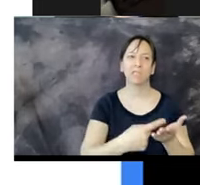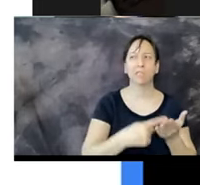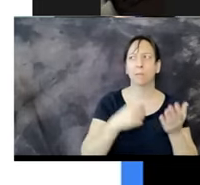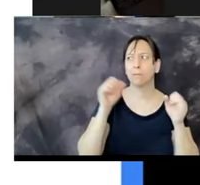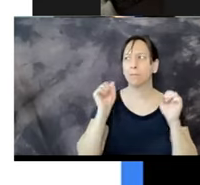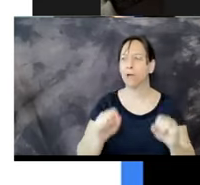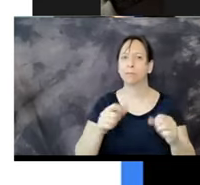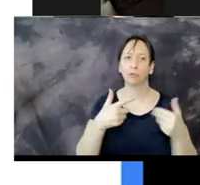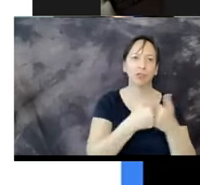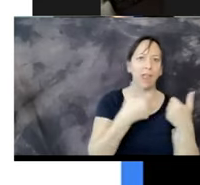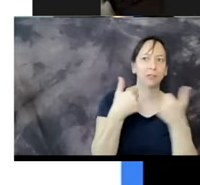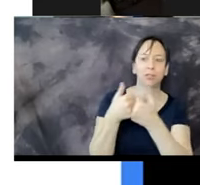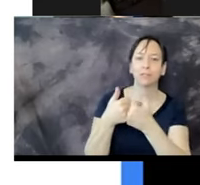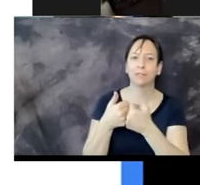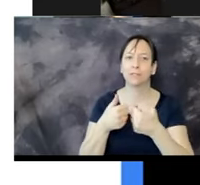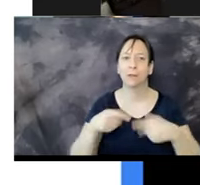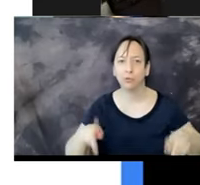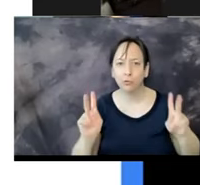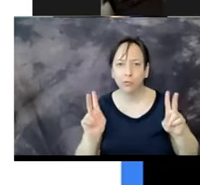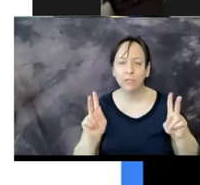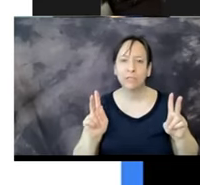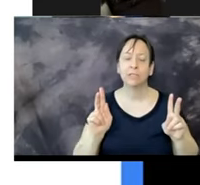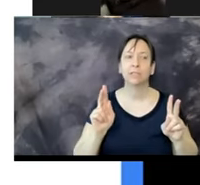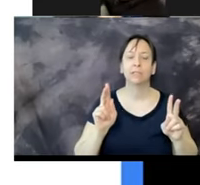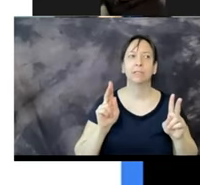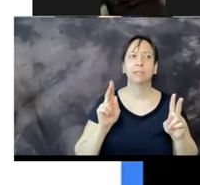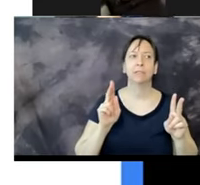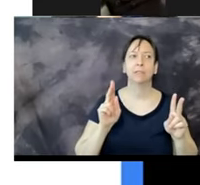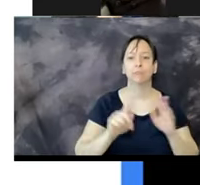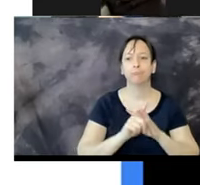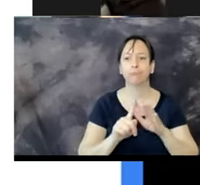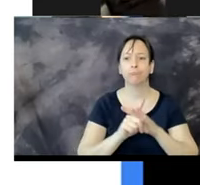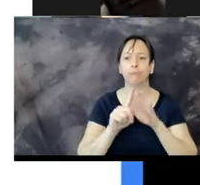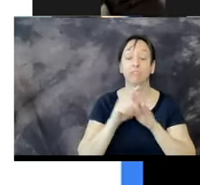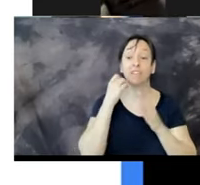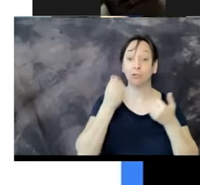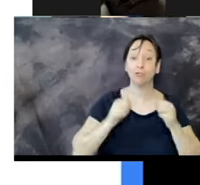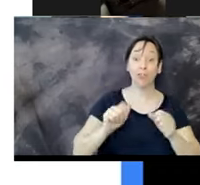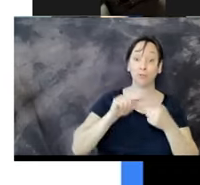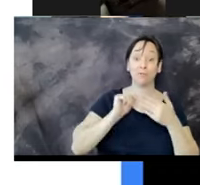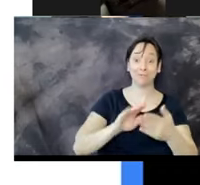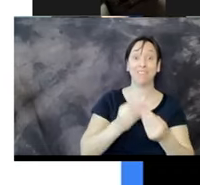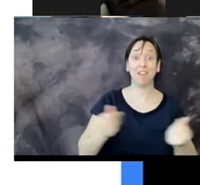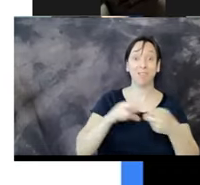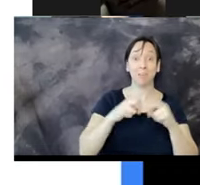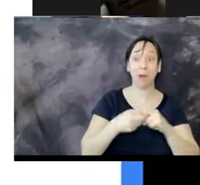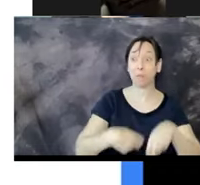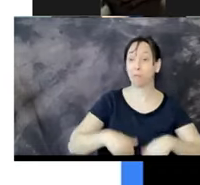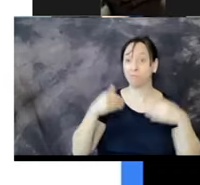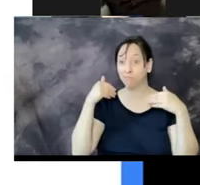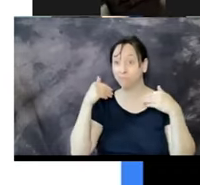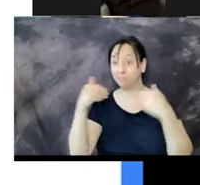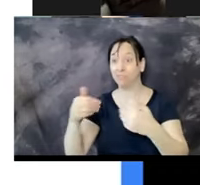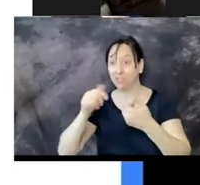opportunities we would come across while trying to solve our problem. or change things.